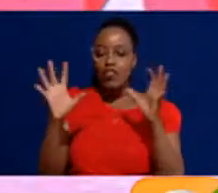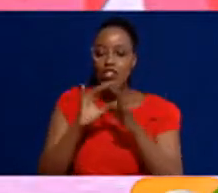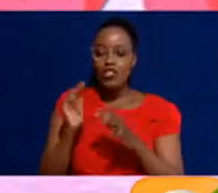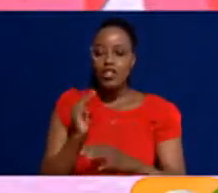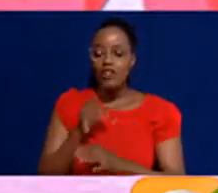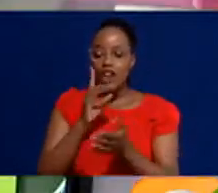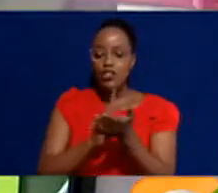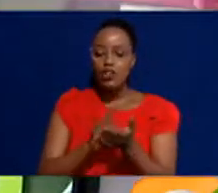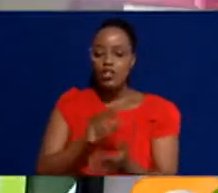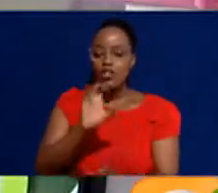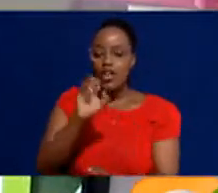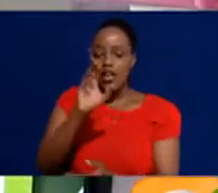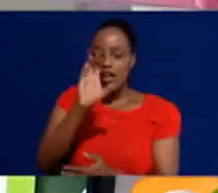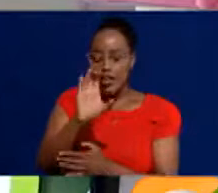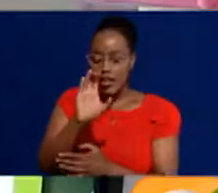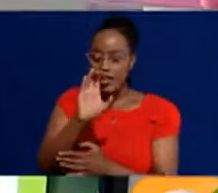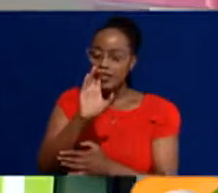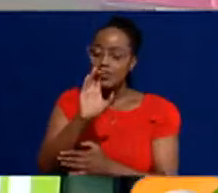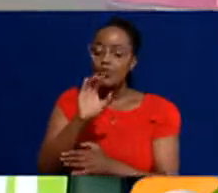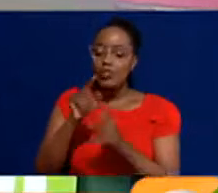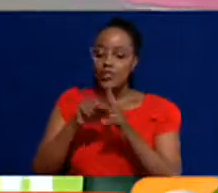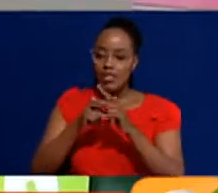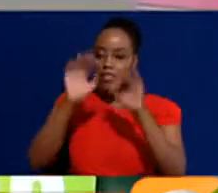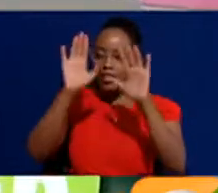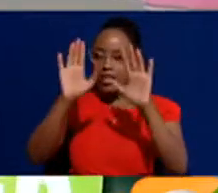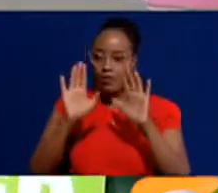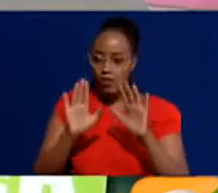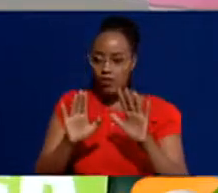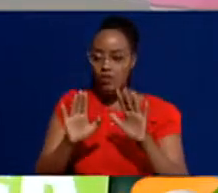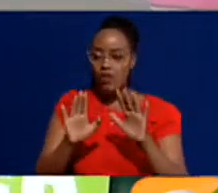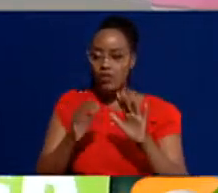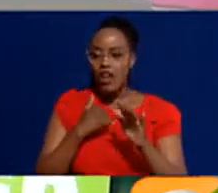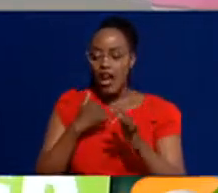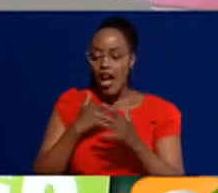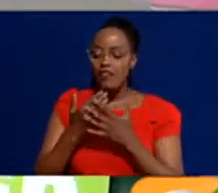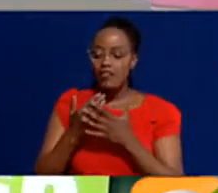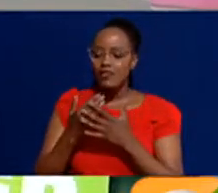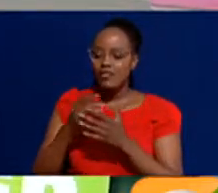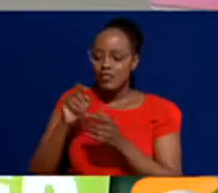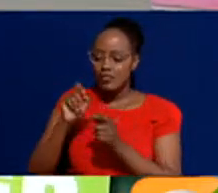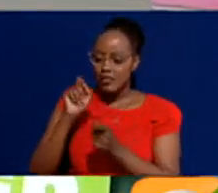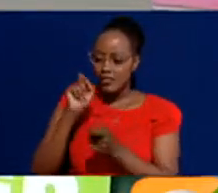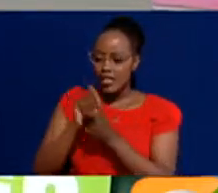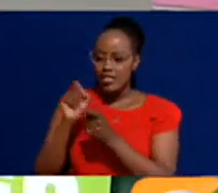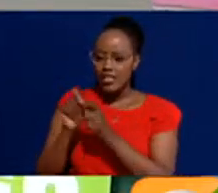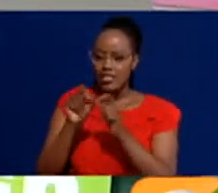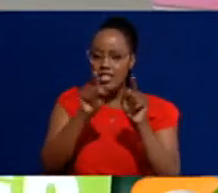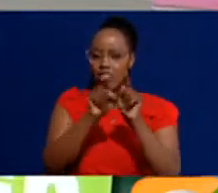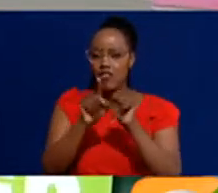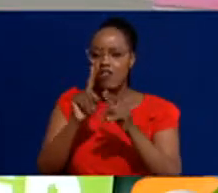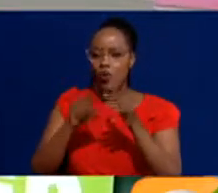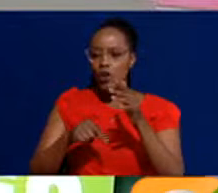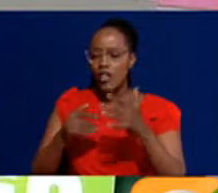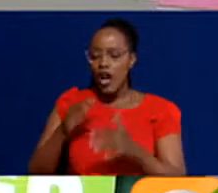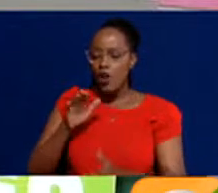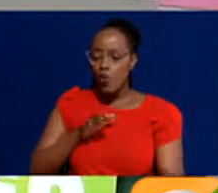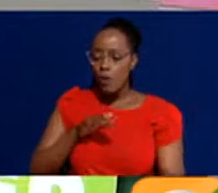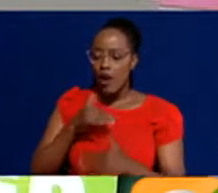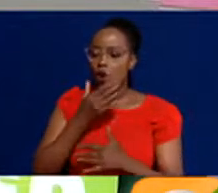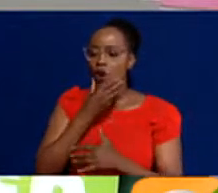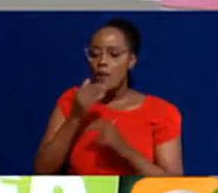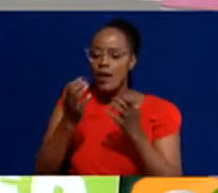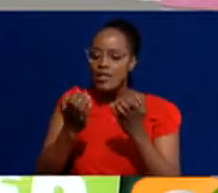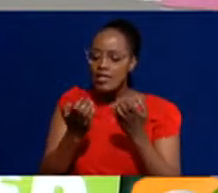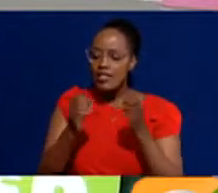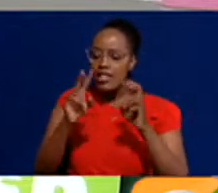Eric. Let's begin with the importance of self-tests and self-checking, and what a woman or a man needs to